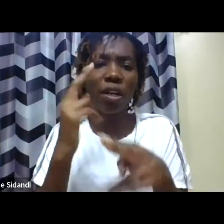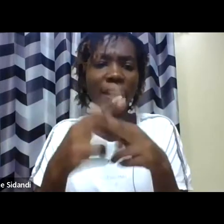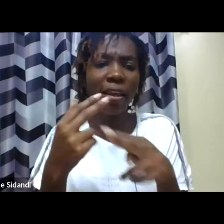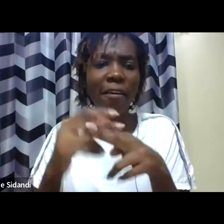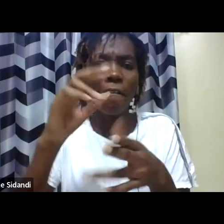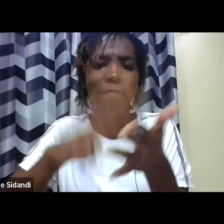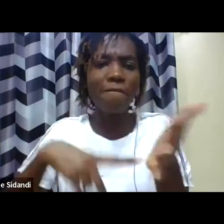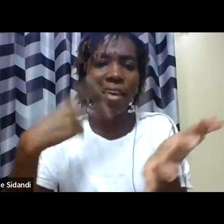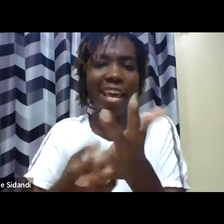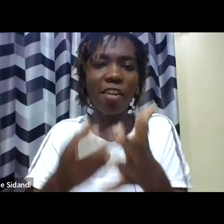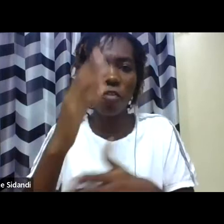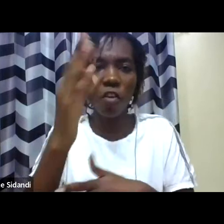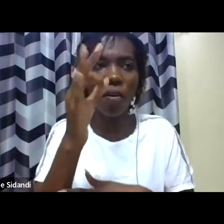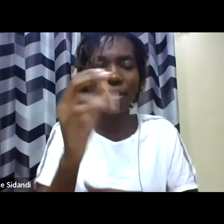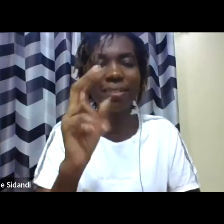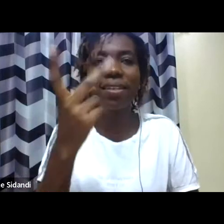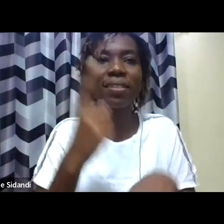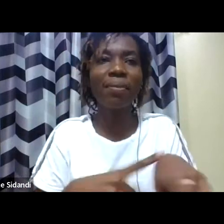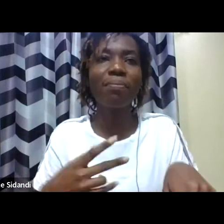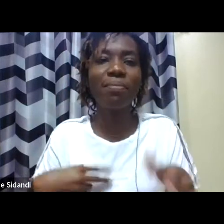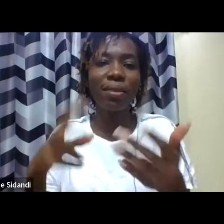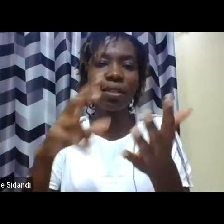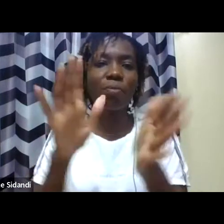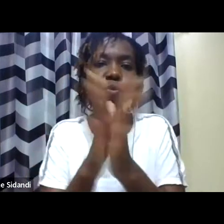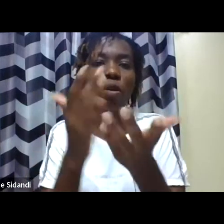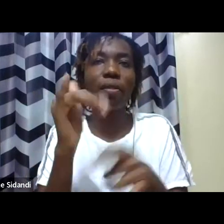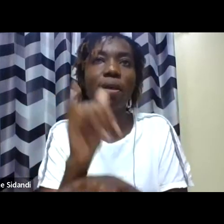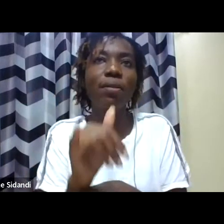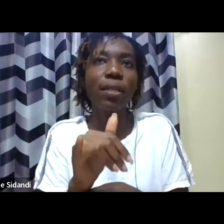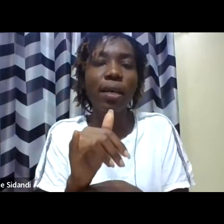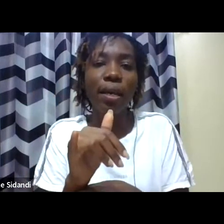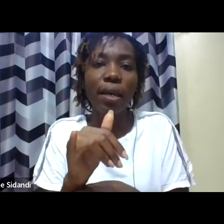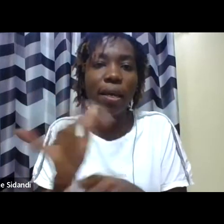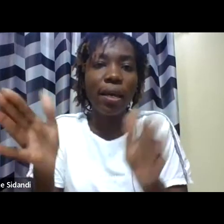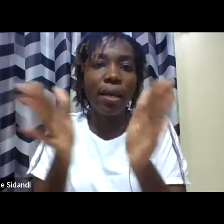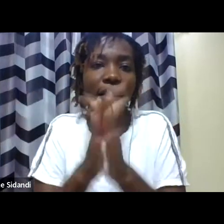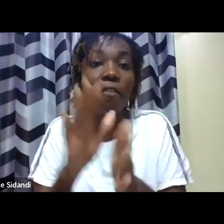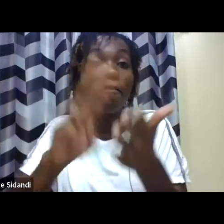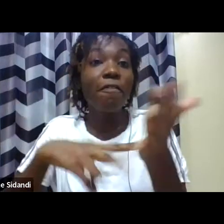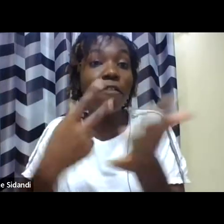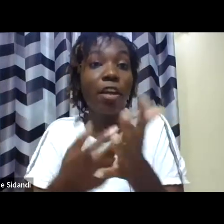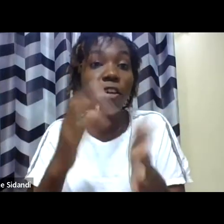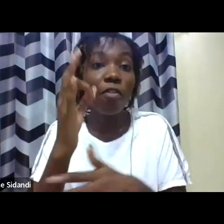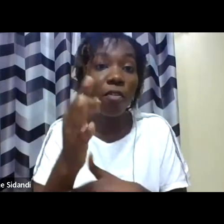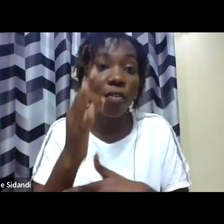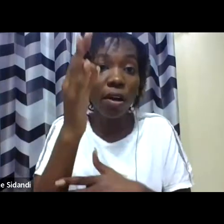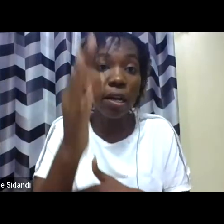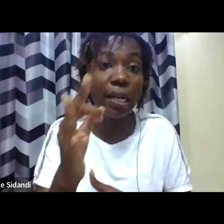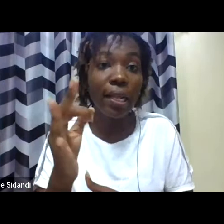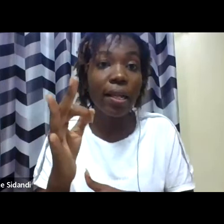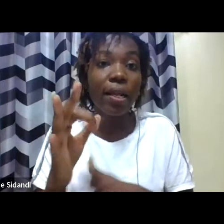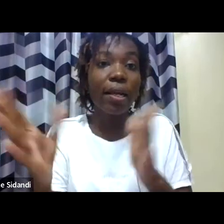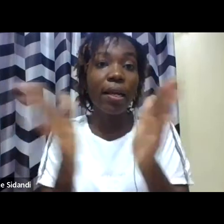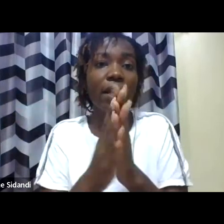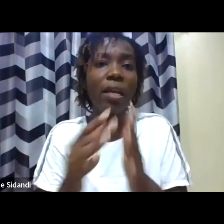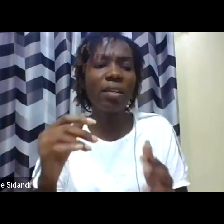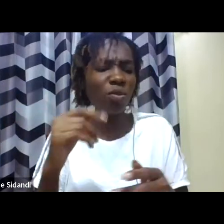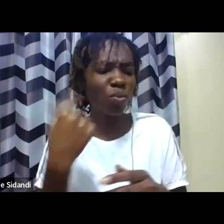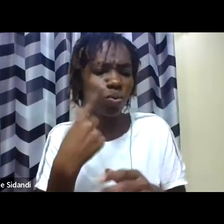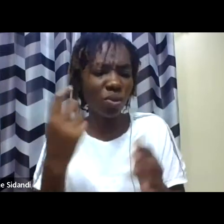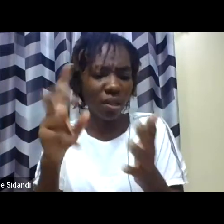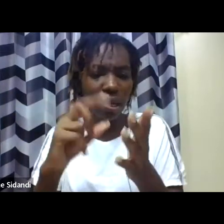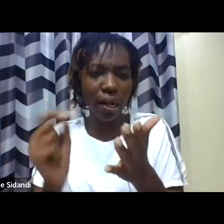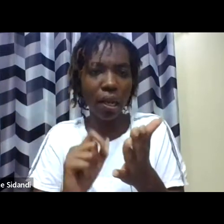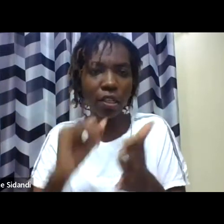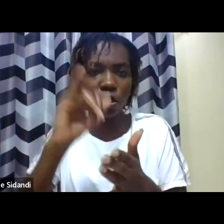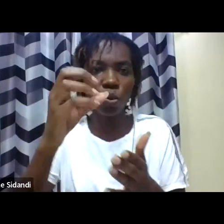second time I'm reading that book. Failing Forward. It talks about, it's by John Maxwell.